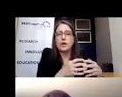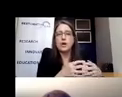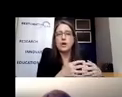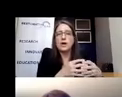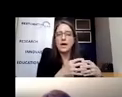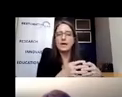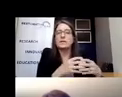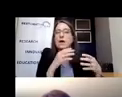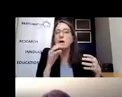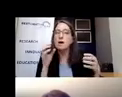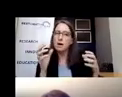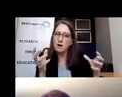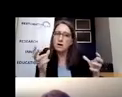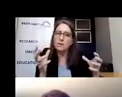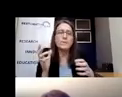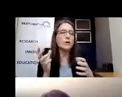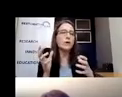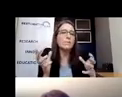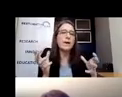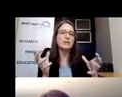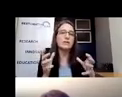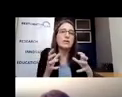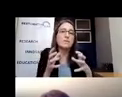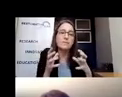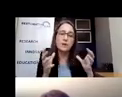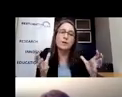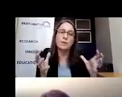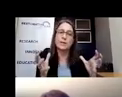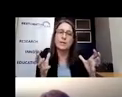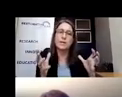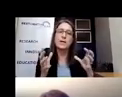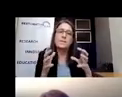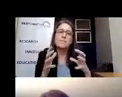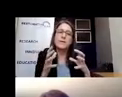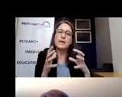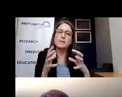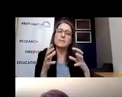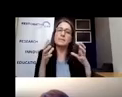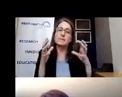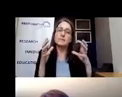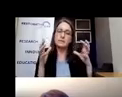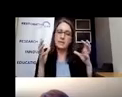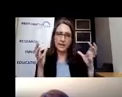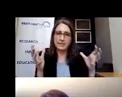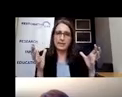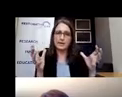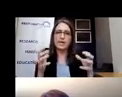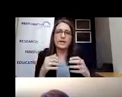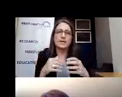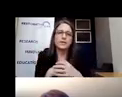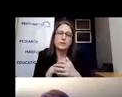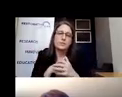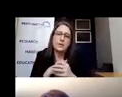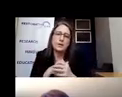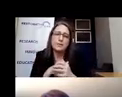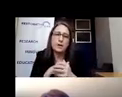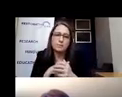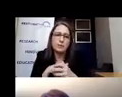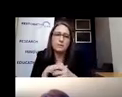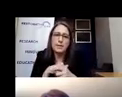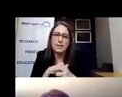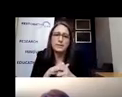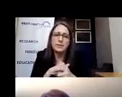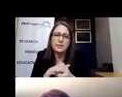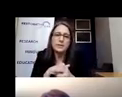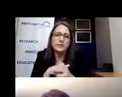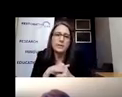of the law and the harm. But the harm actually very quickly becomes secondary in terms of